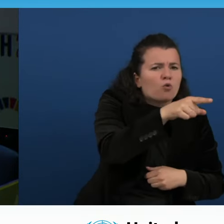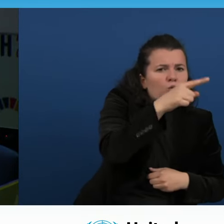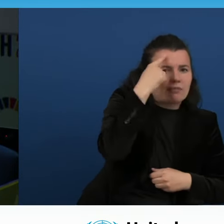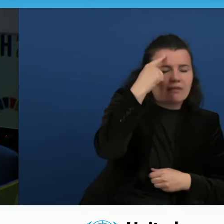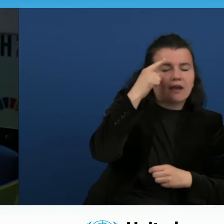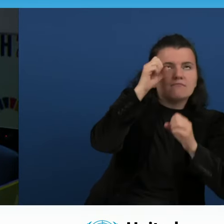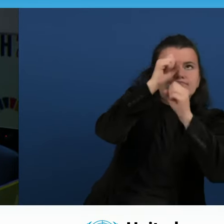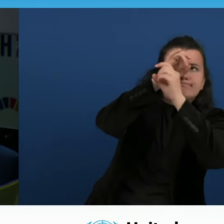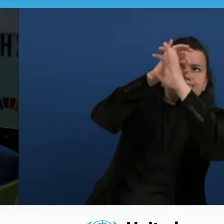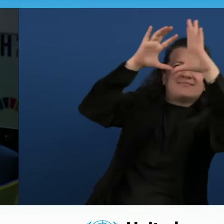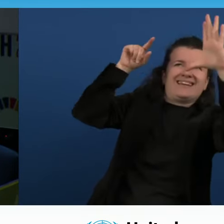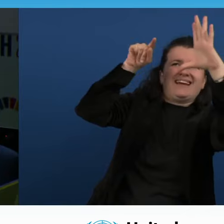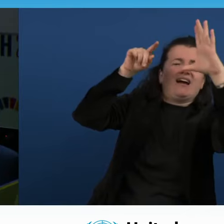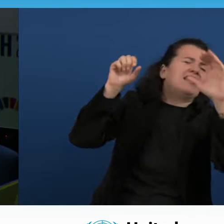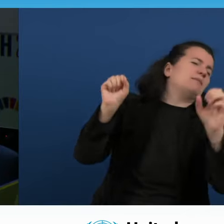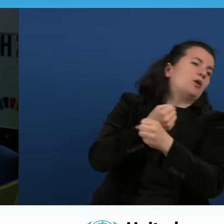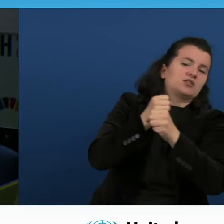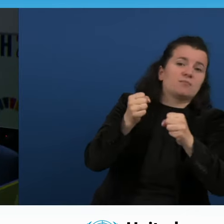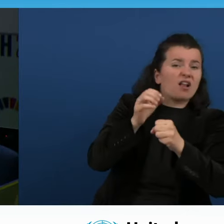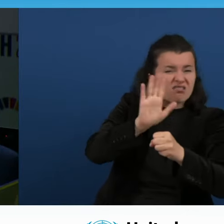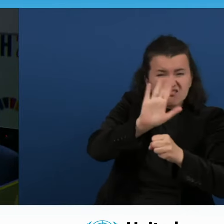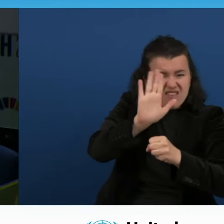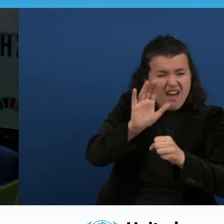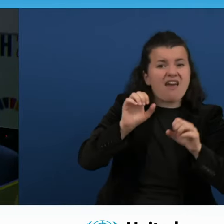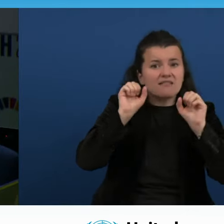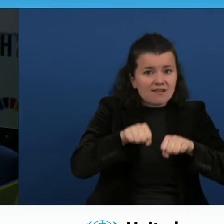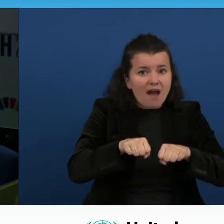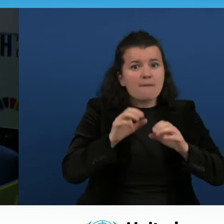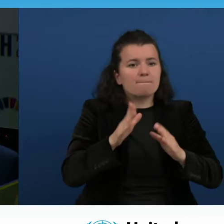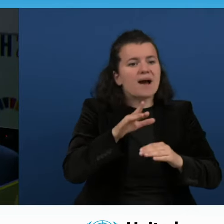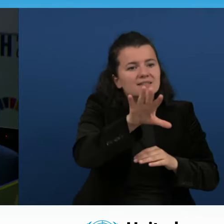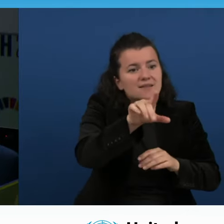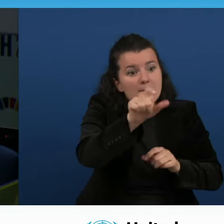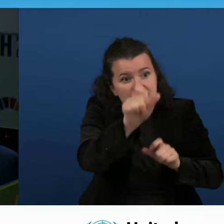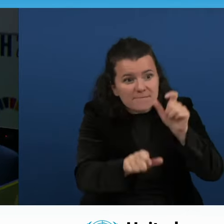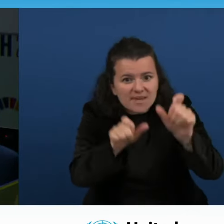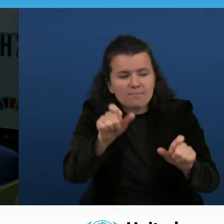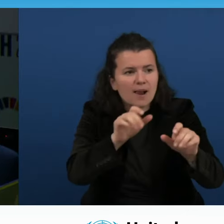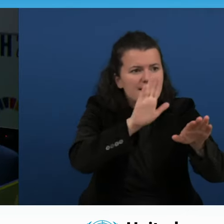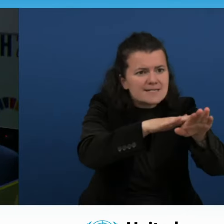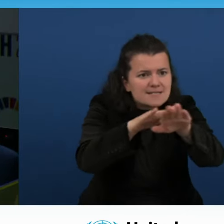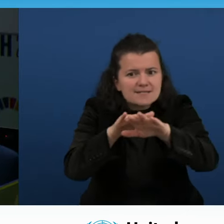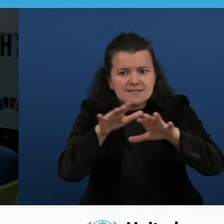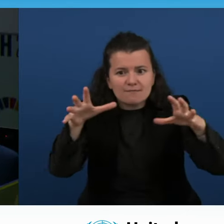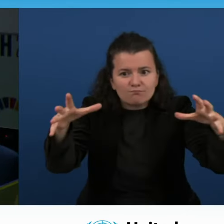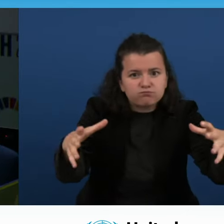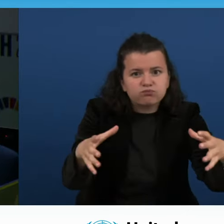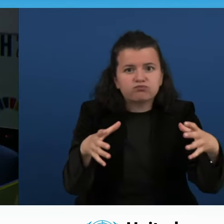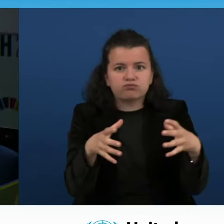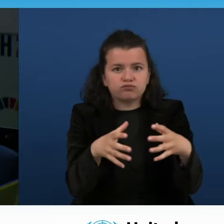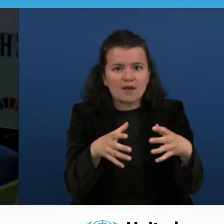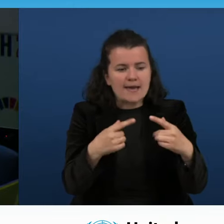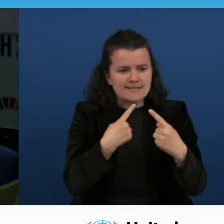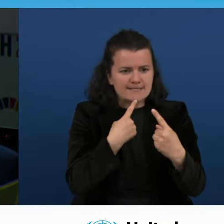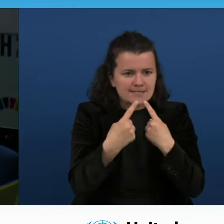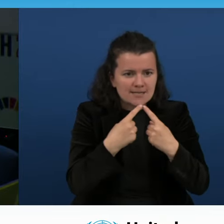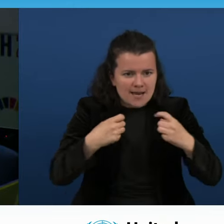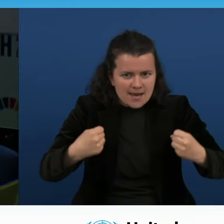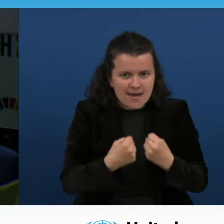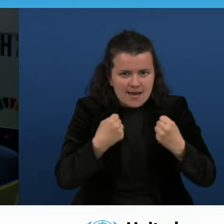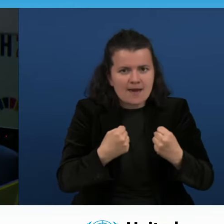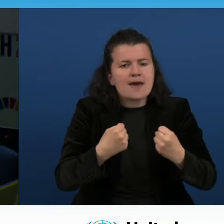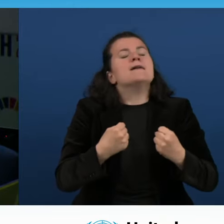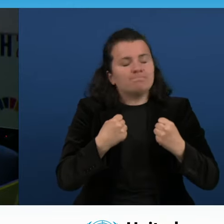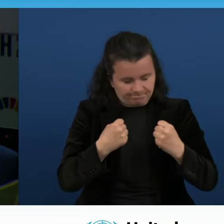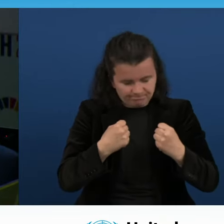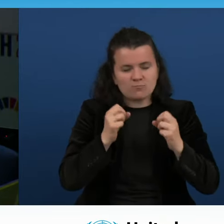with a community, knowledge, and take action with unwavering dedication, we often like to say that dreams